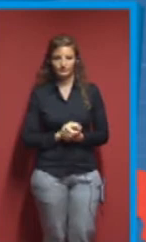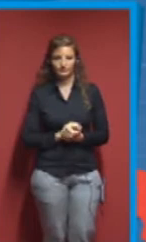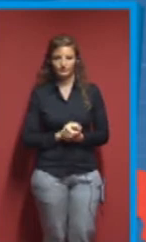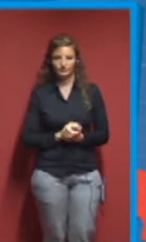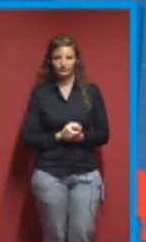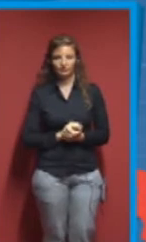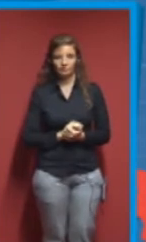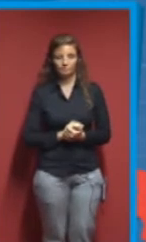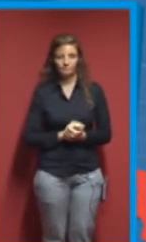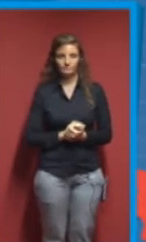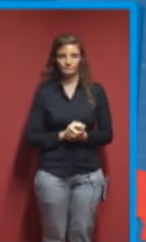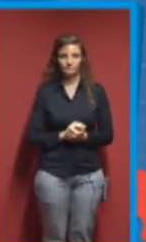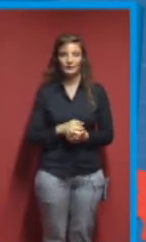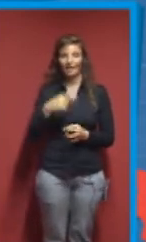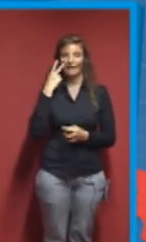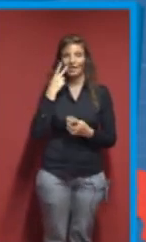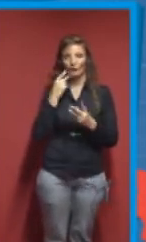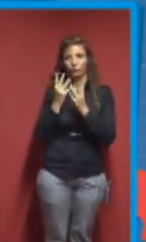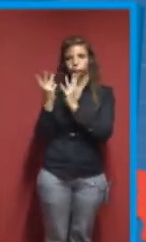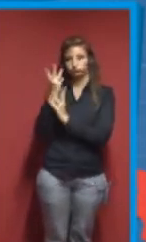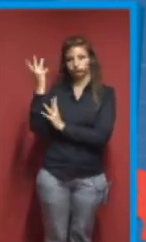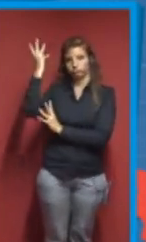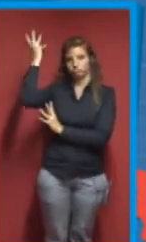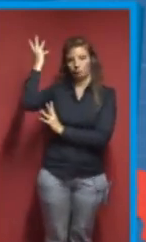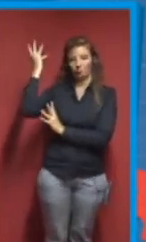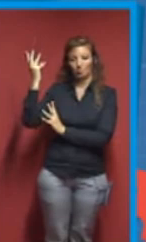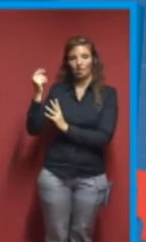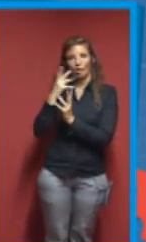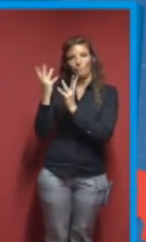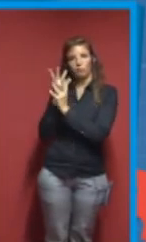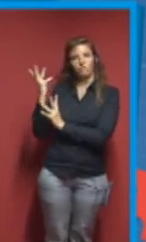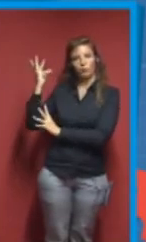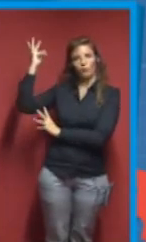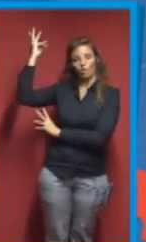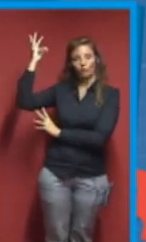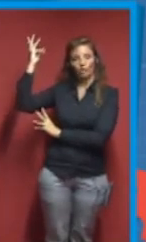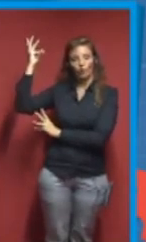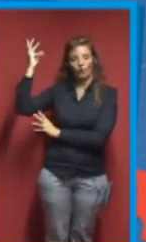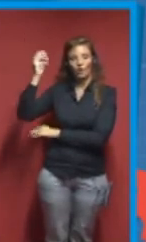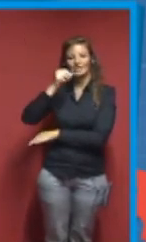The smoke that you see there is just streamers. It's just there so you can visualize the flight.